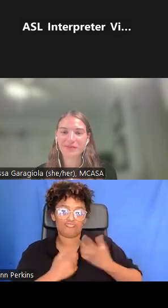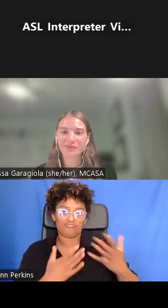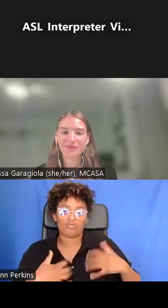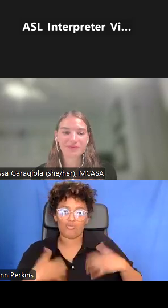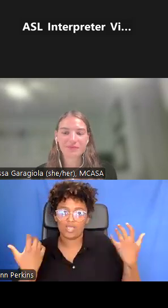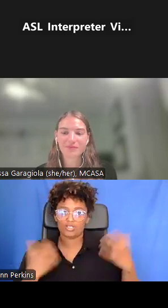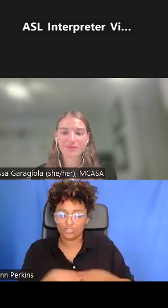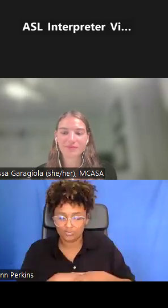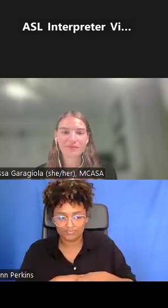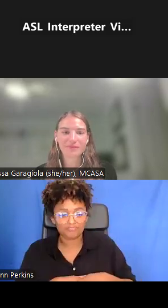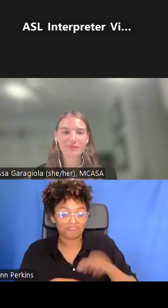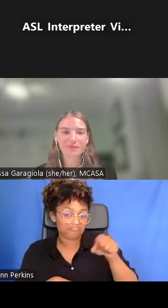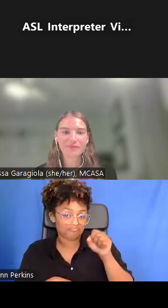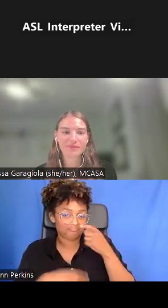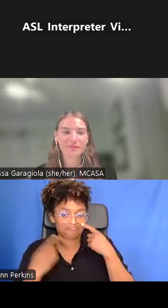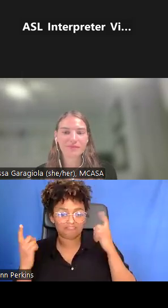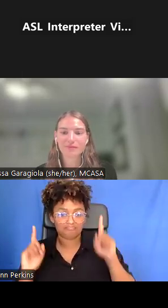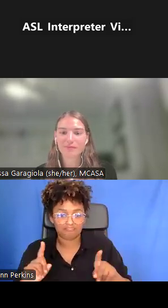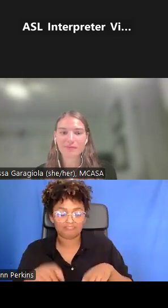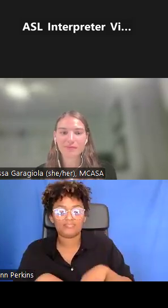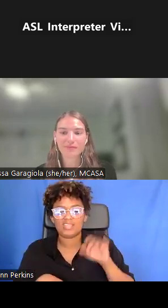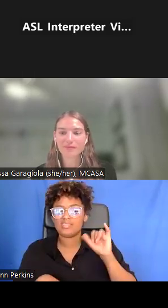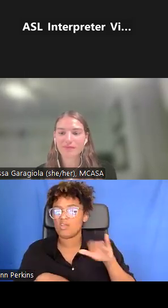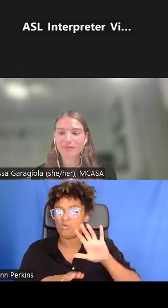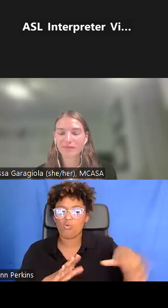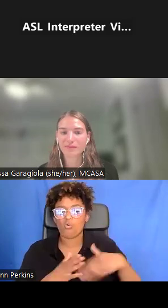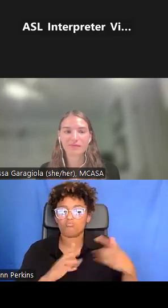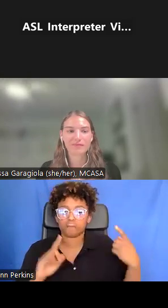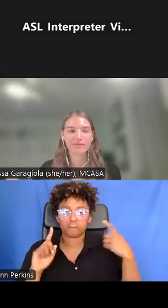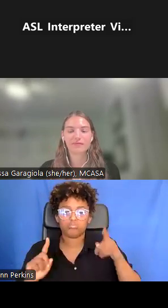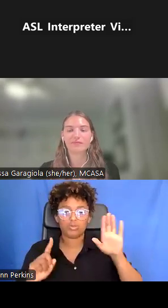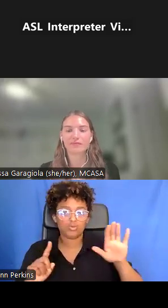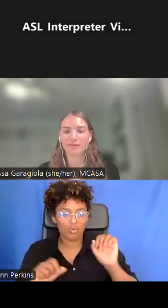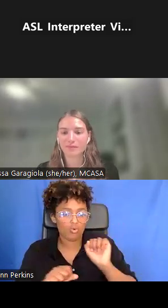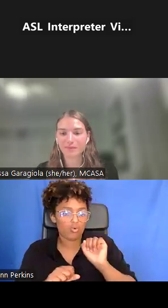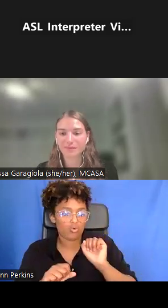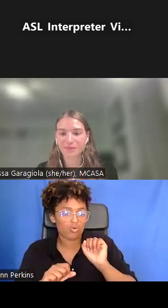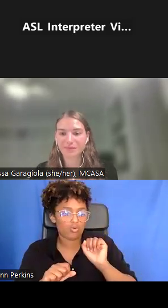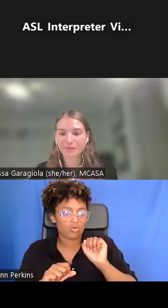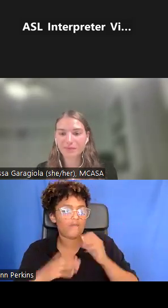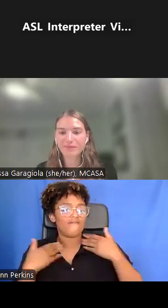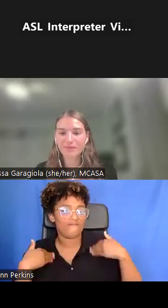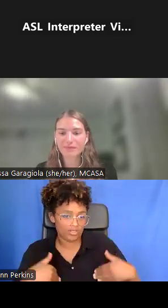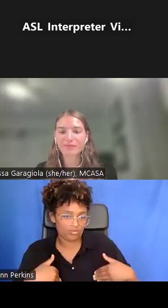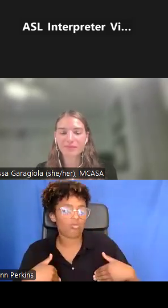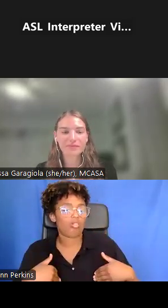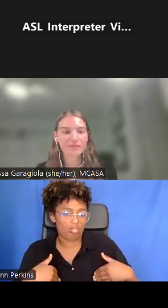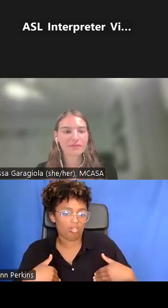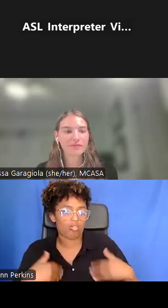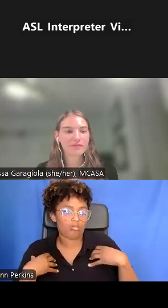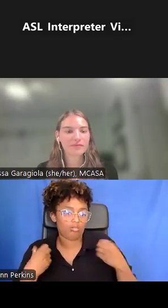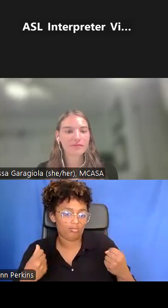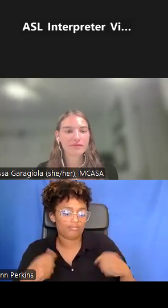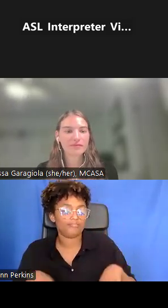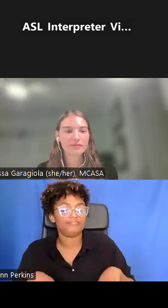those things go work towards your self-help. So I'm going to put some of them on the screen that we came up with. So Alyssa had